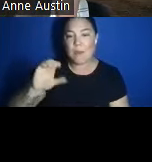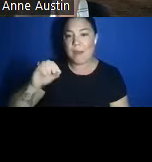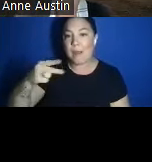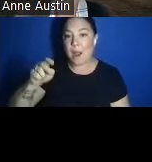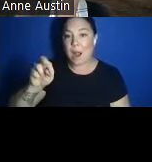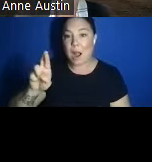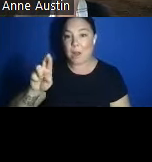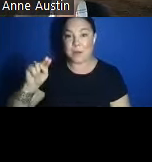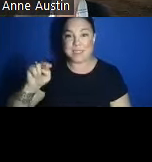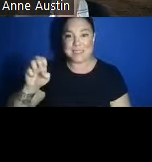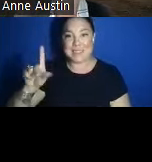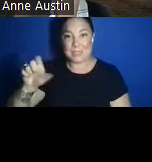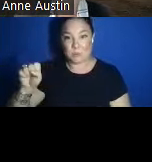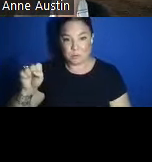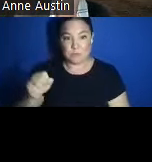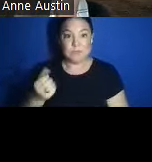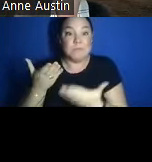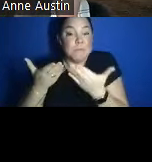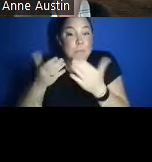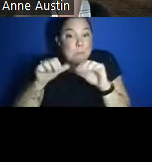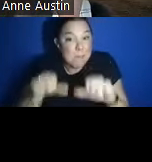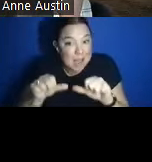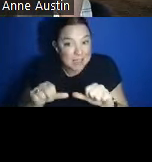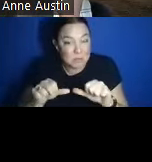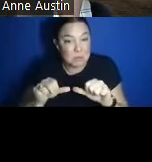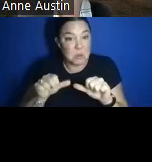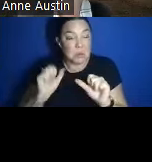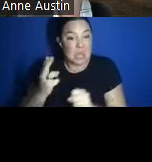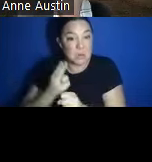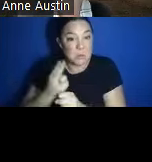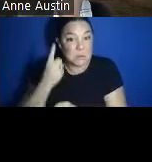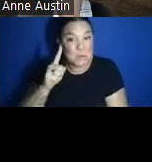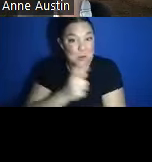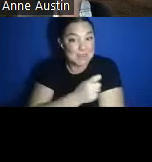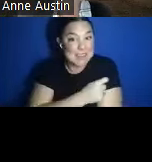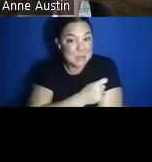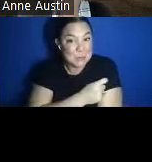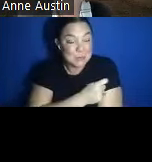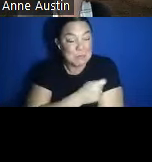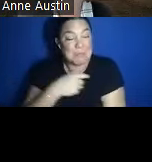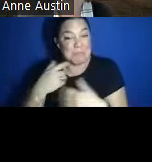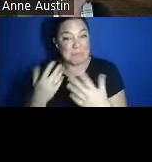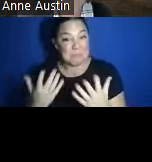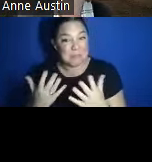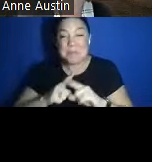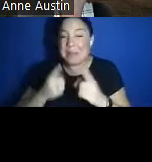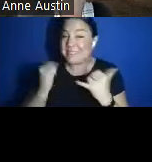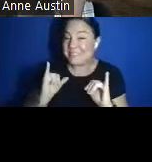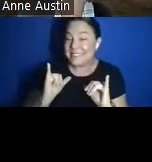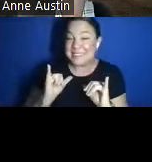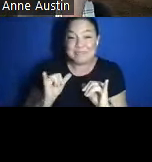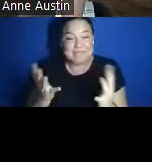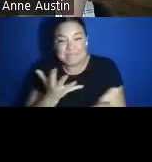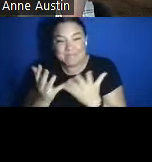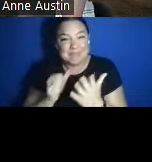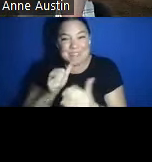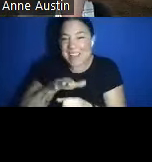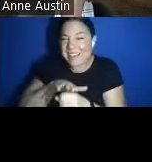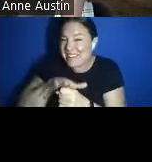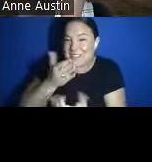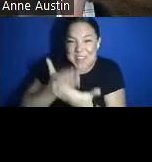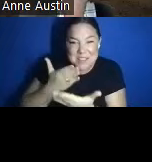exemplifies one possible tattoo toolkit, but we really don't have enough concrete